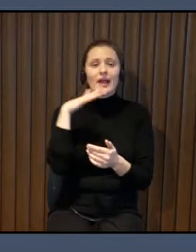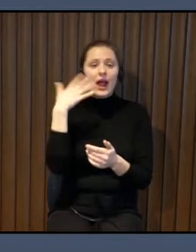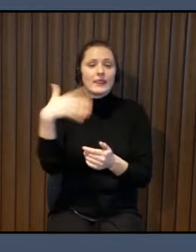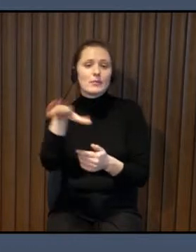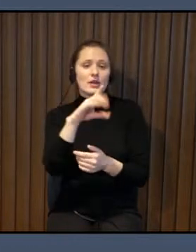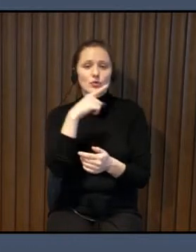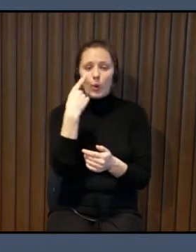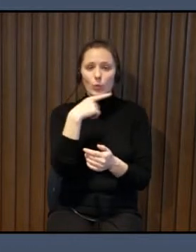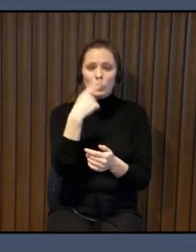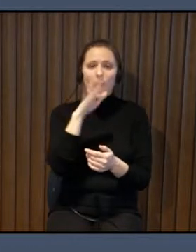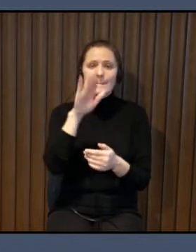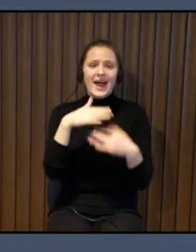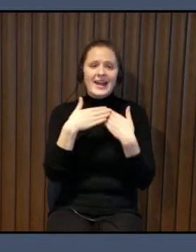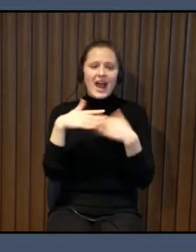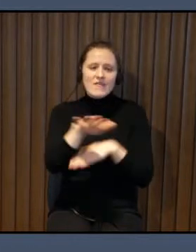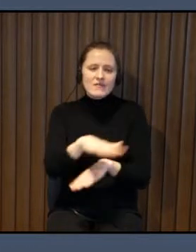also contain